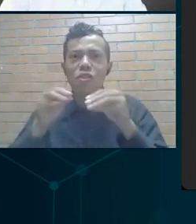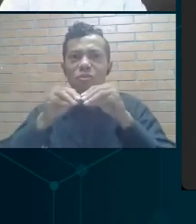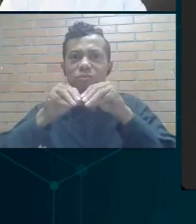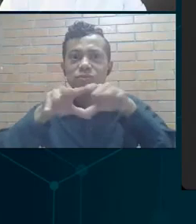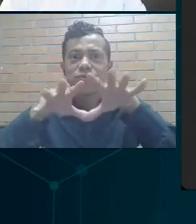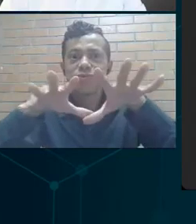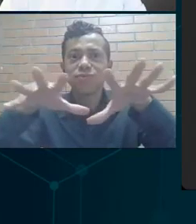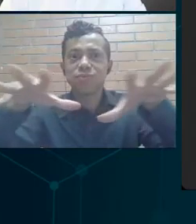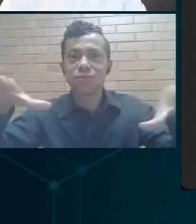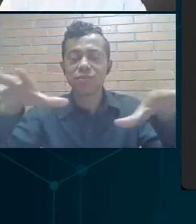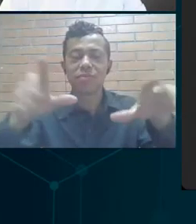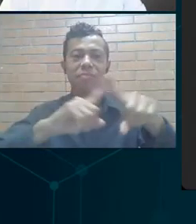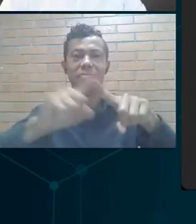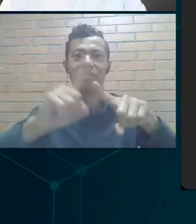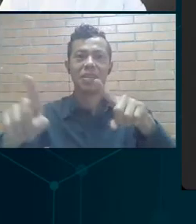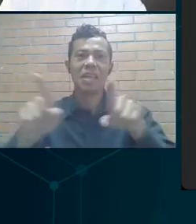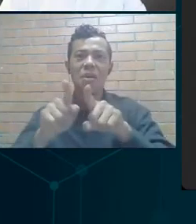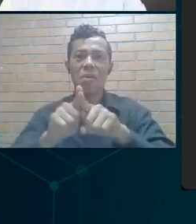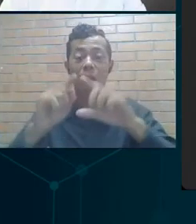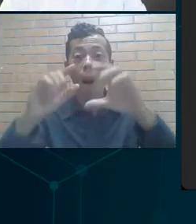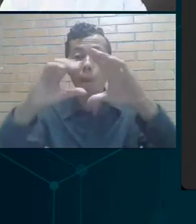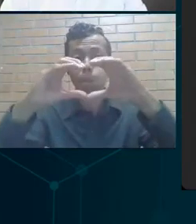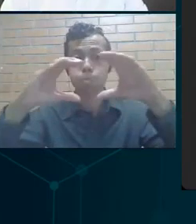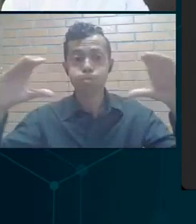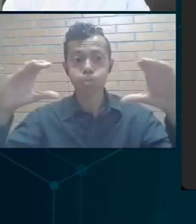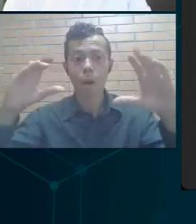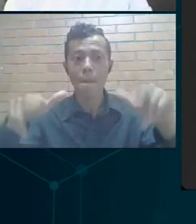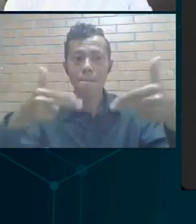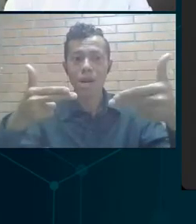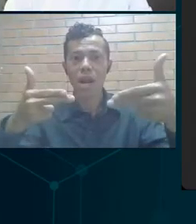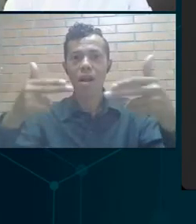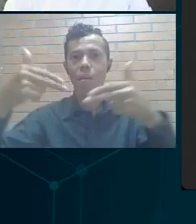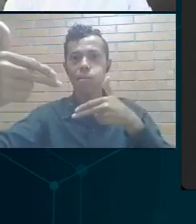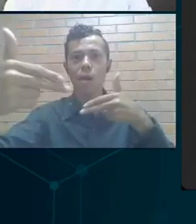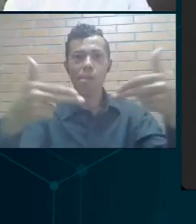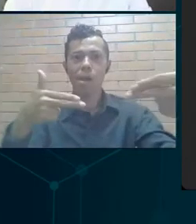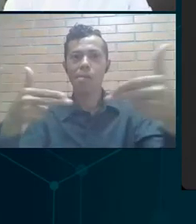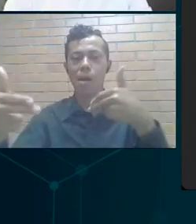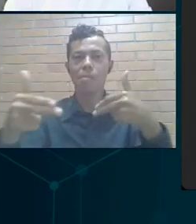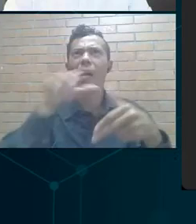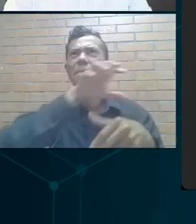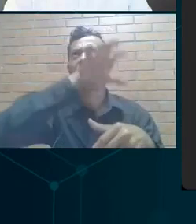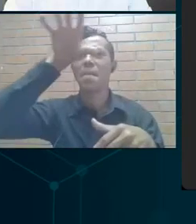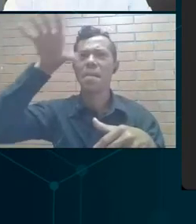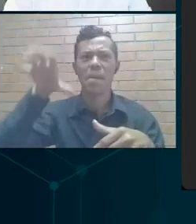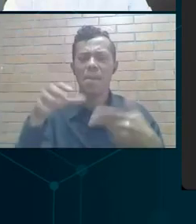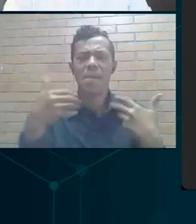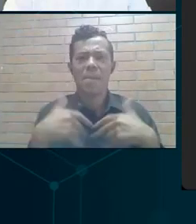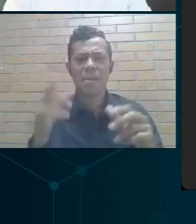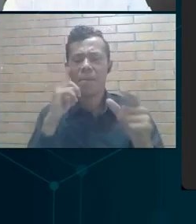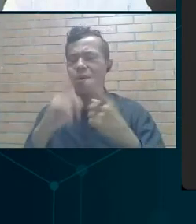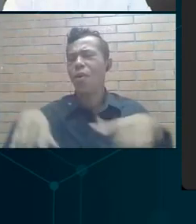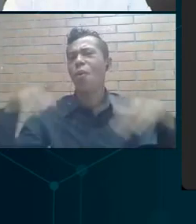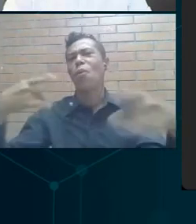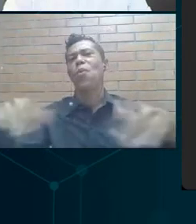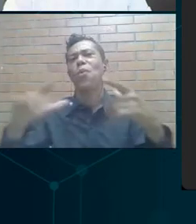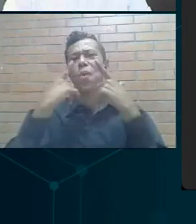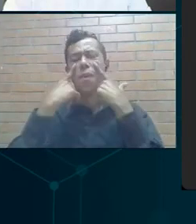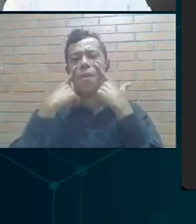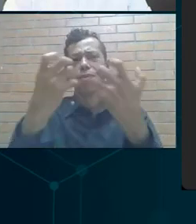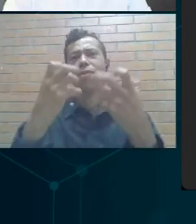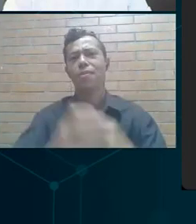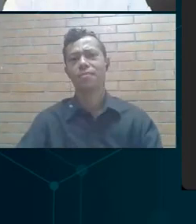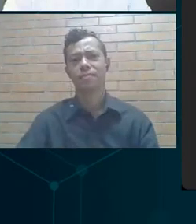and actually send commands to it is huge. That we can now control a drone